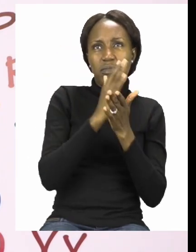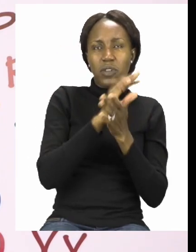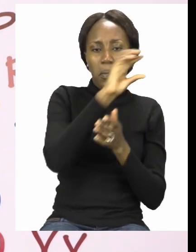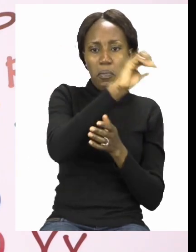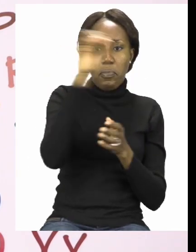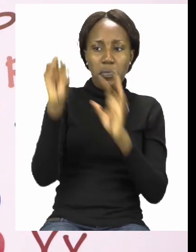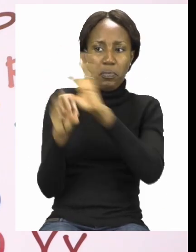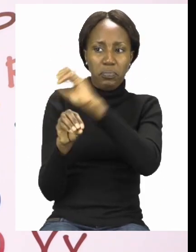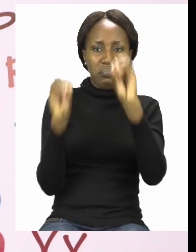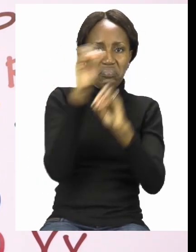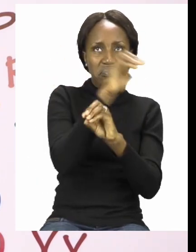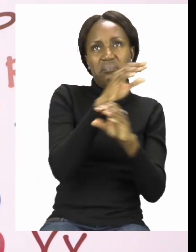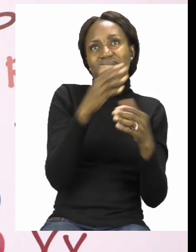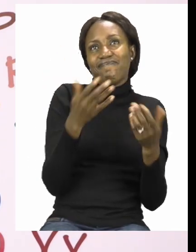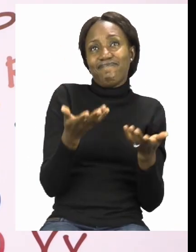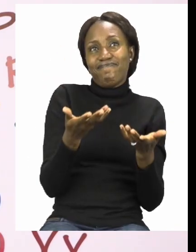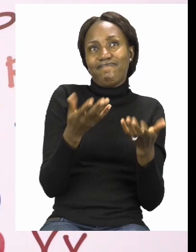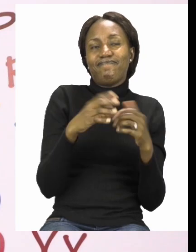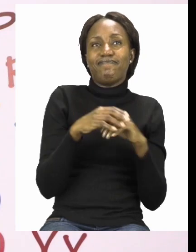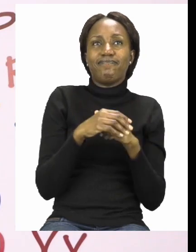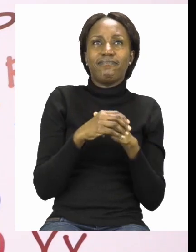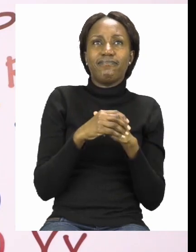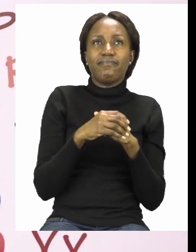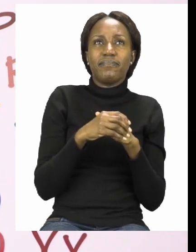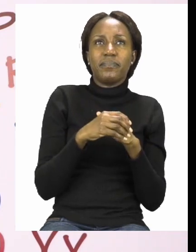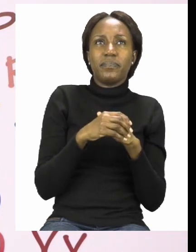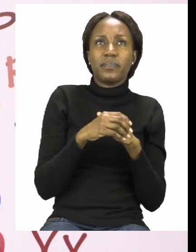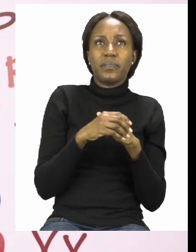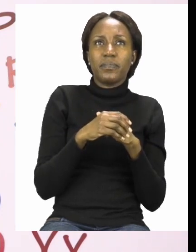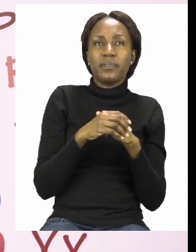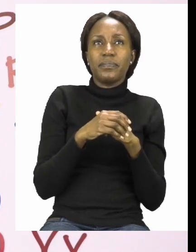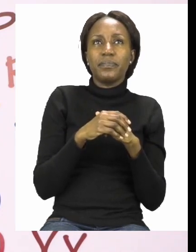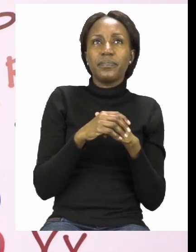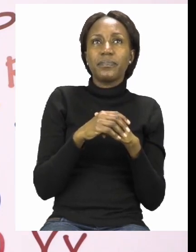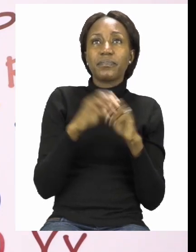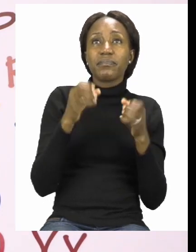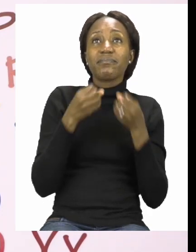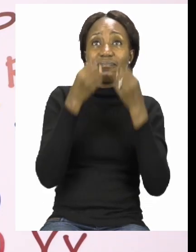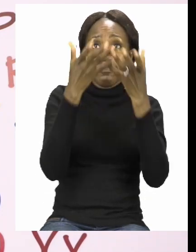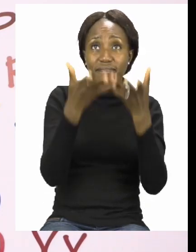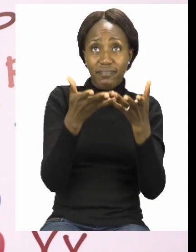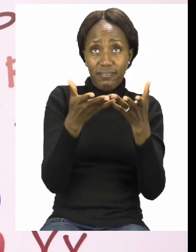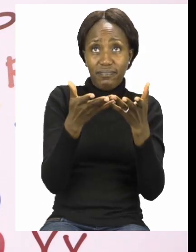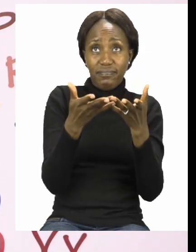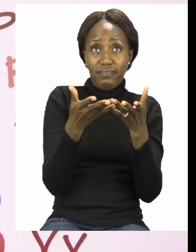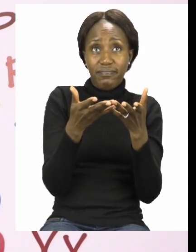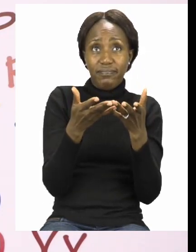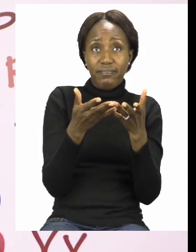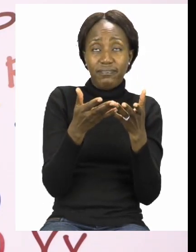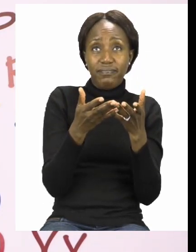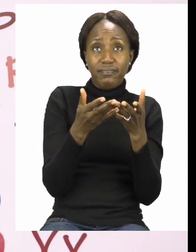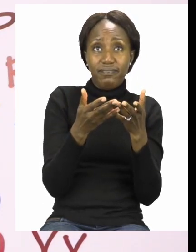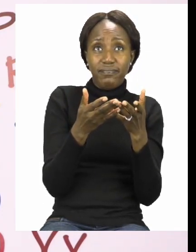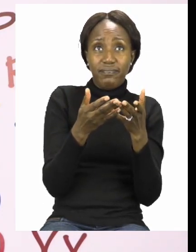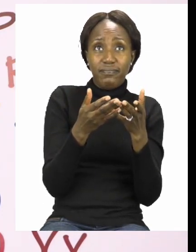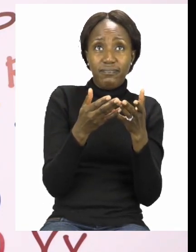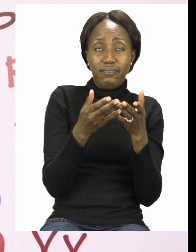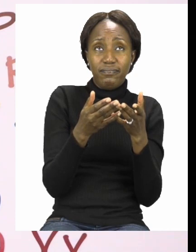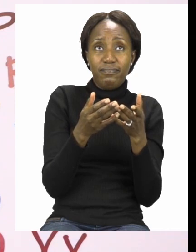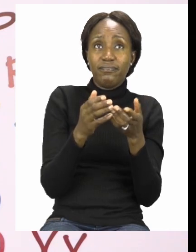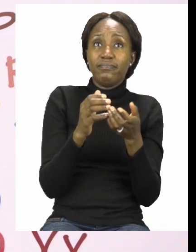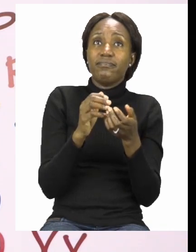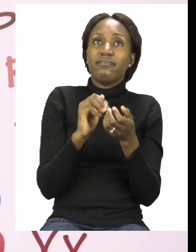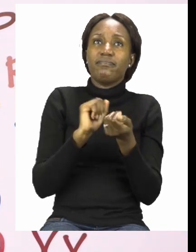So, let us take a look. Our example was give. That was the verb we got. And